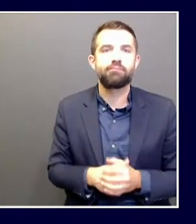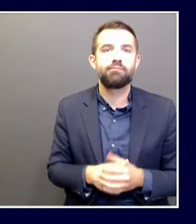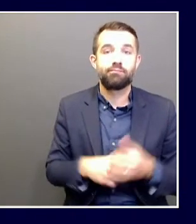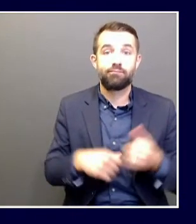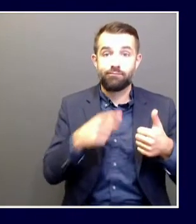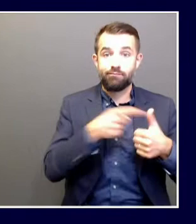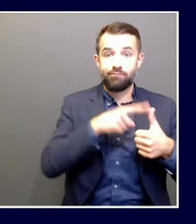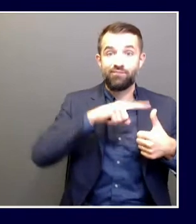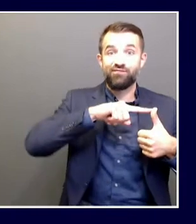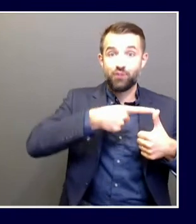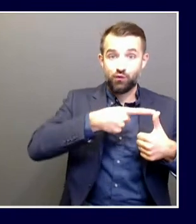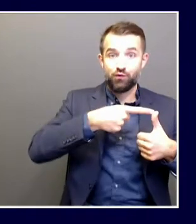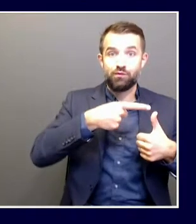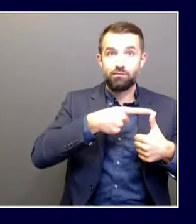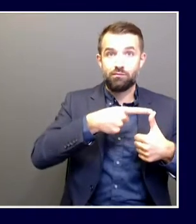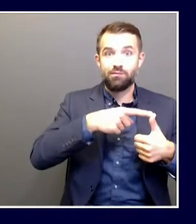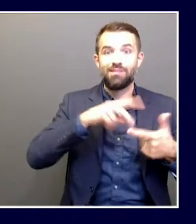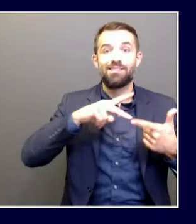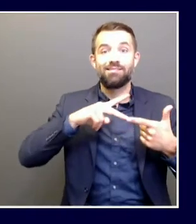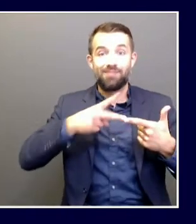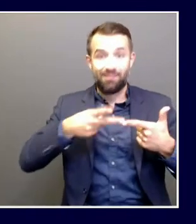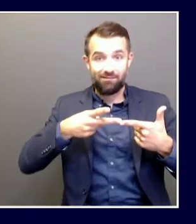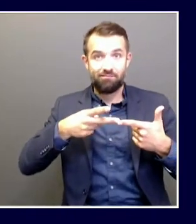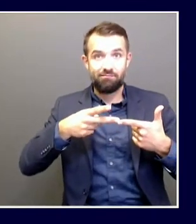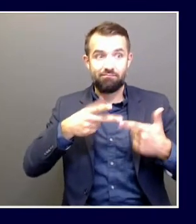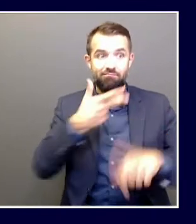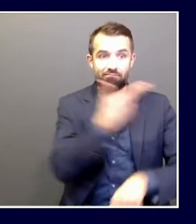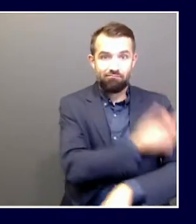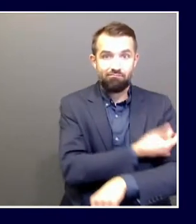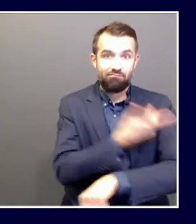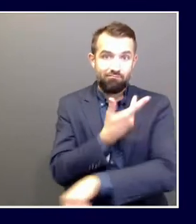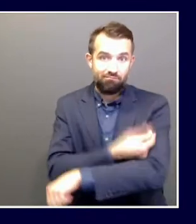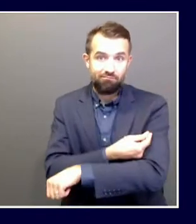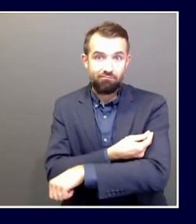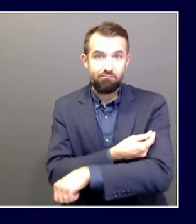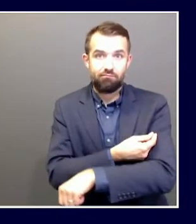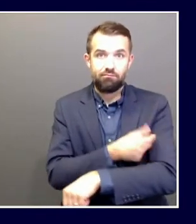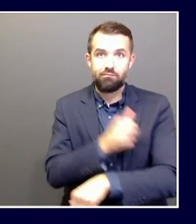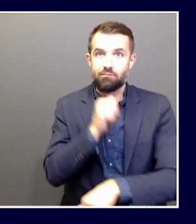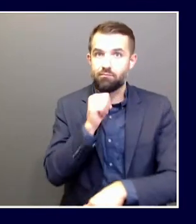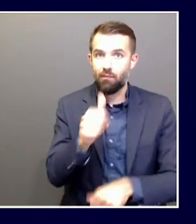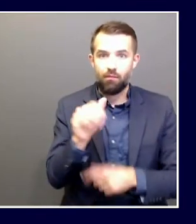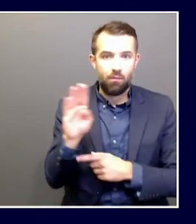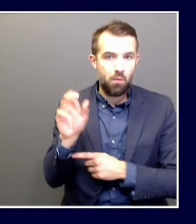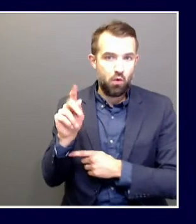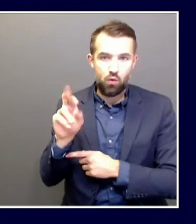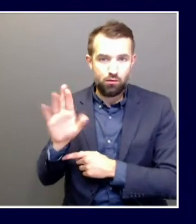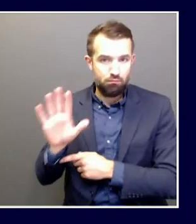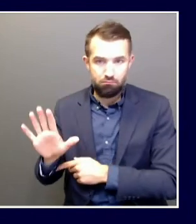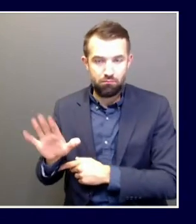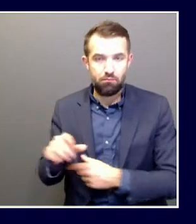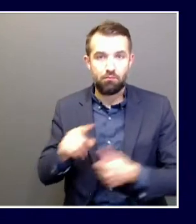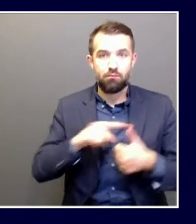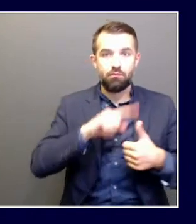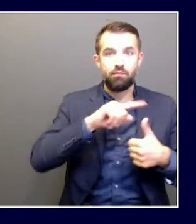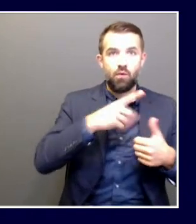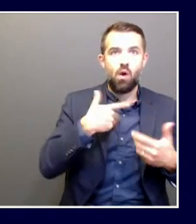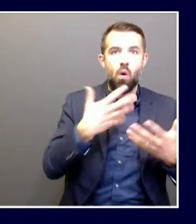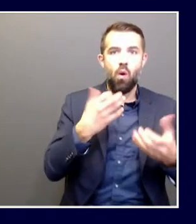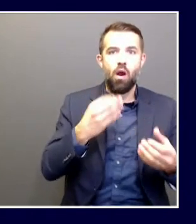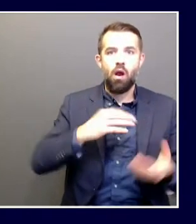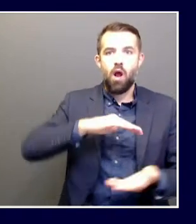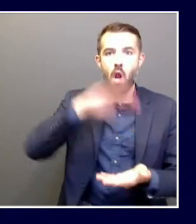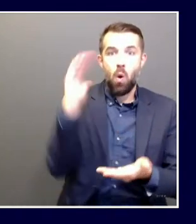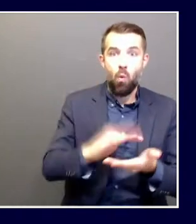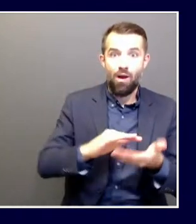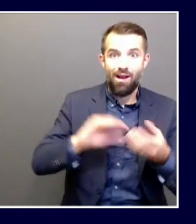And again, I'm talking about it on a population level. The best way to squelch the number of cases, get that light at the end of the tunnel